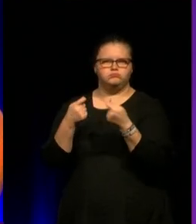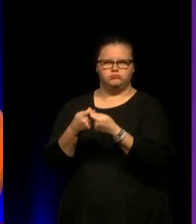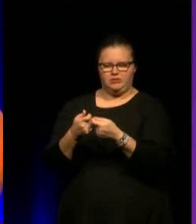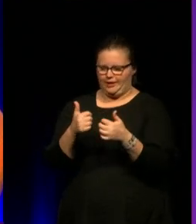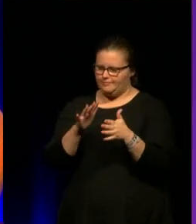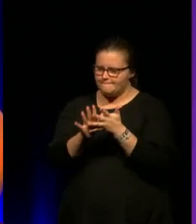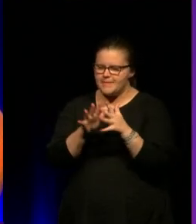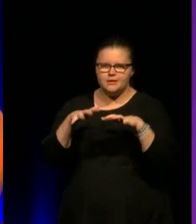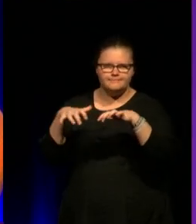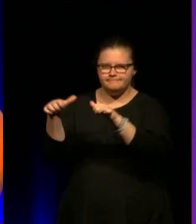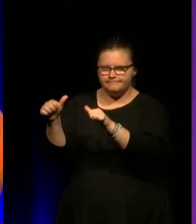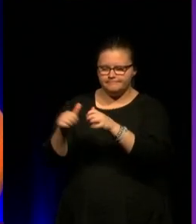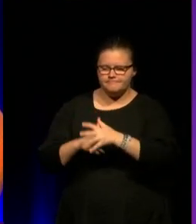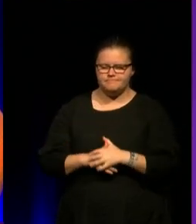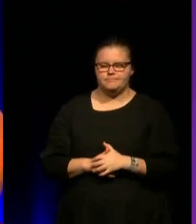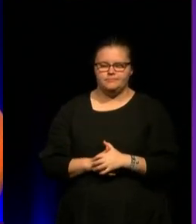really wanted